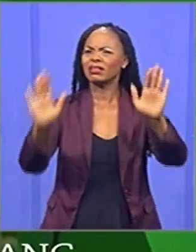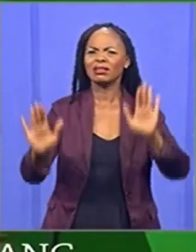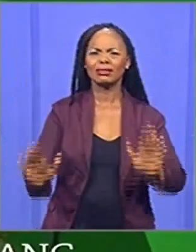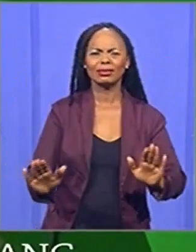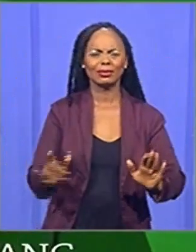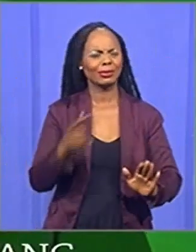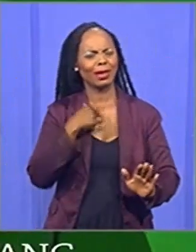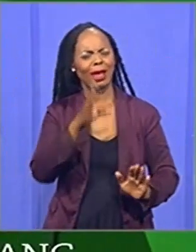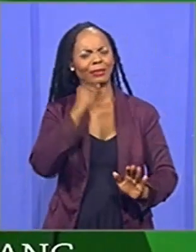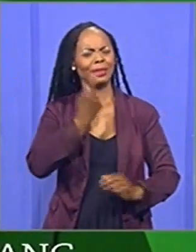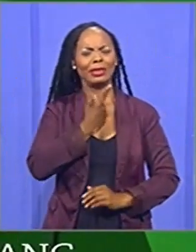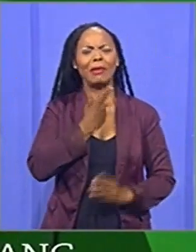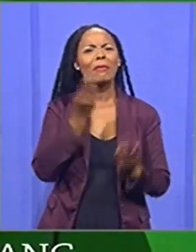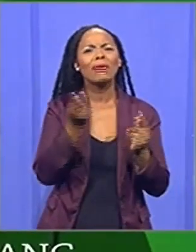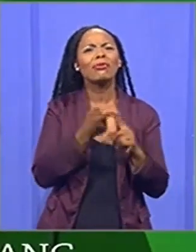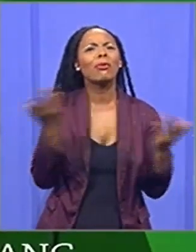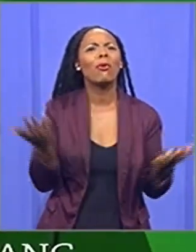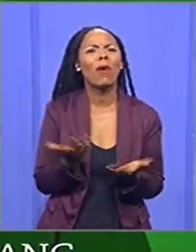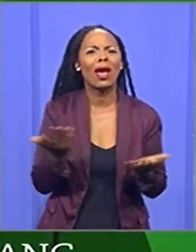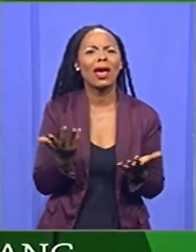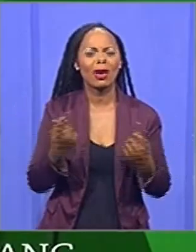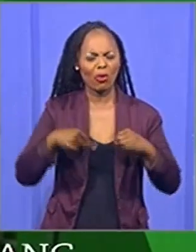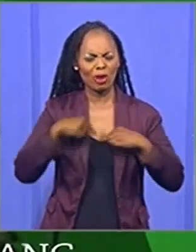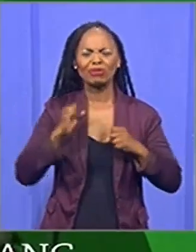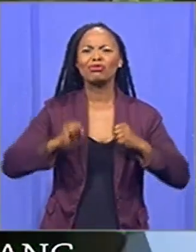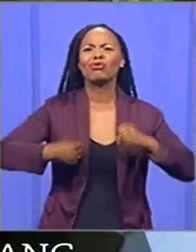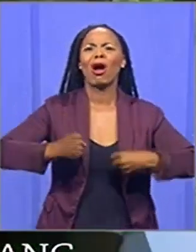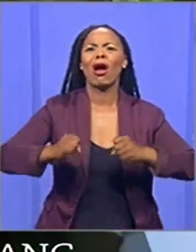tšhelete re sokola ga kana